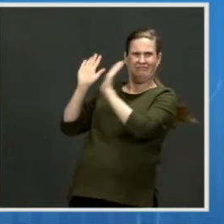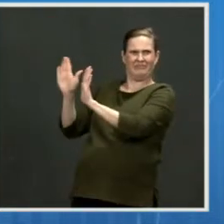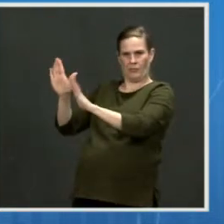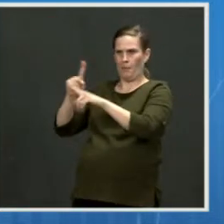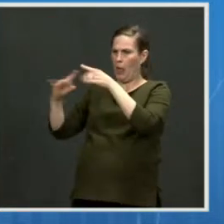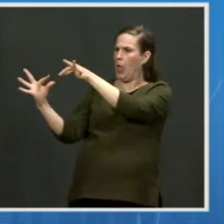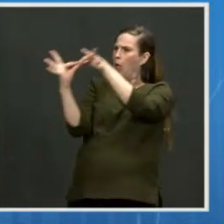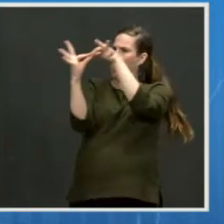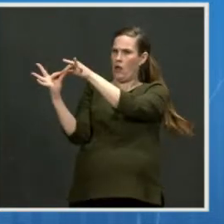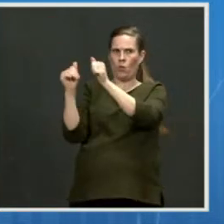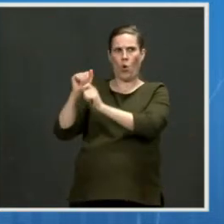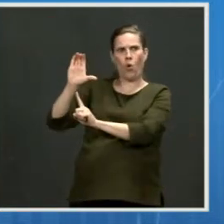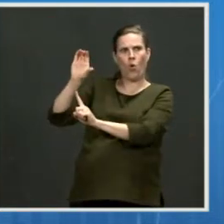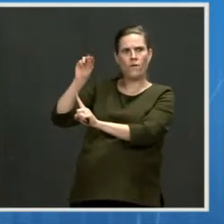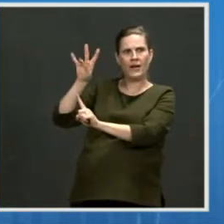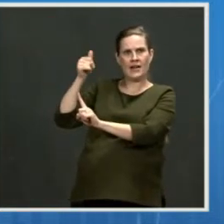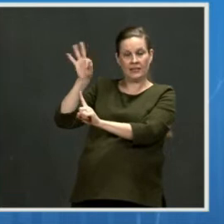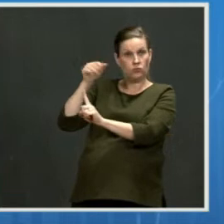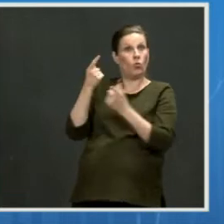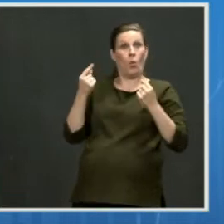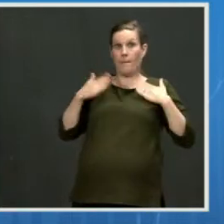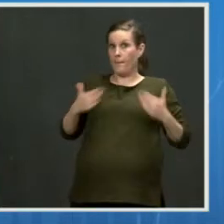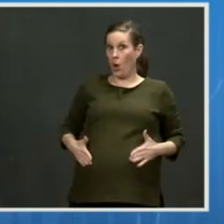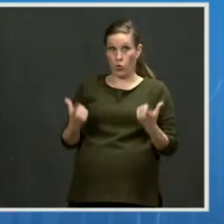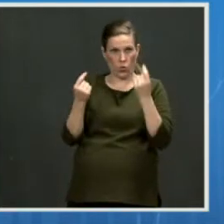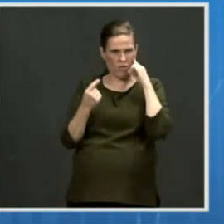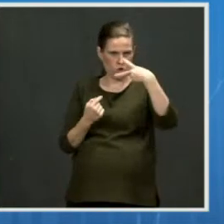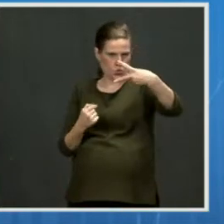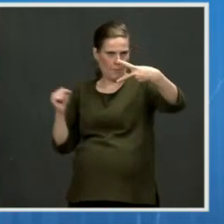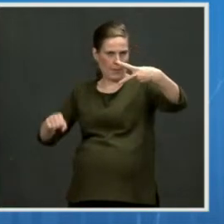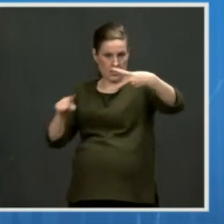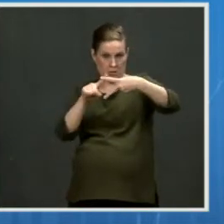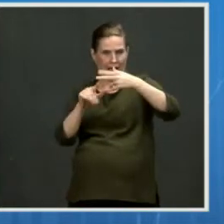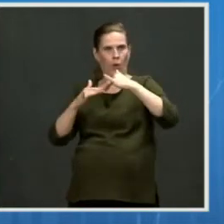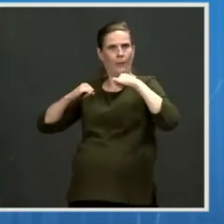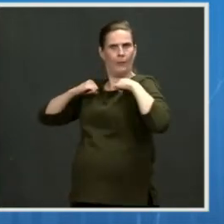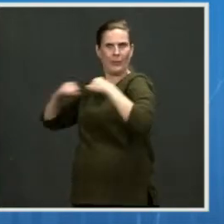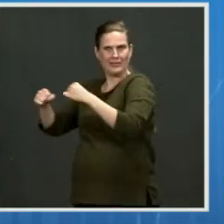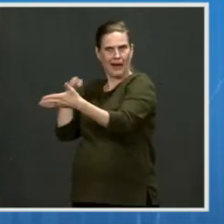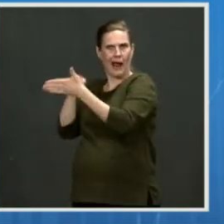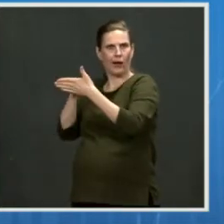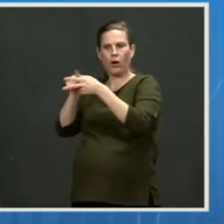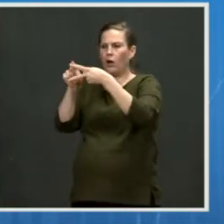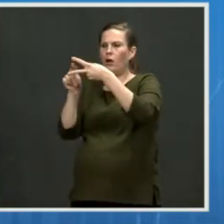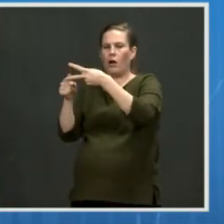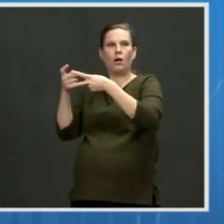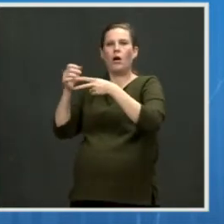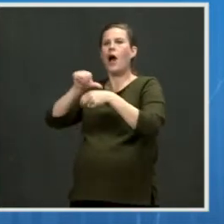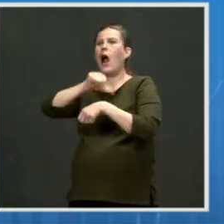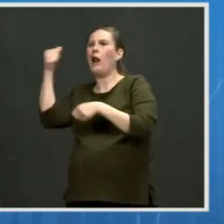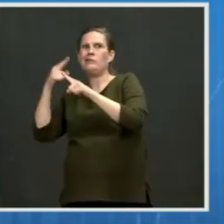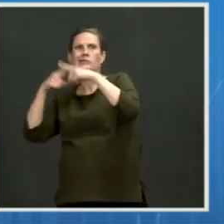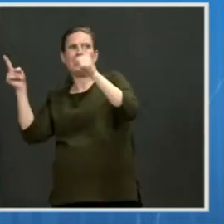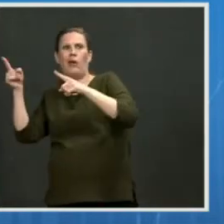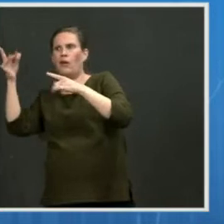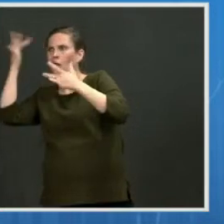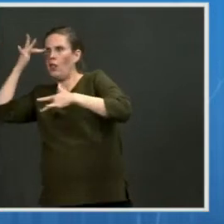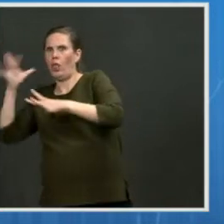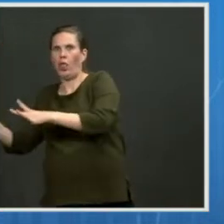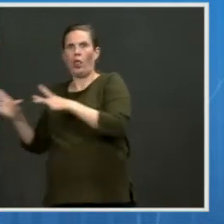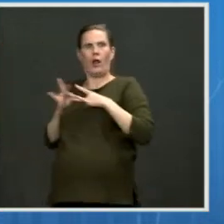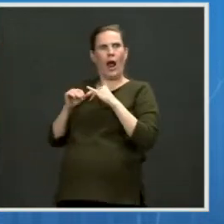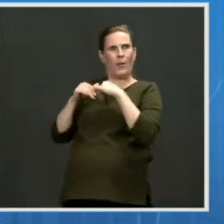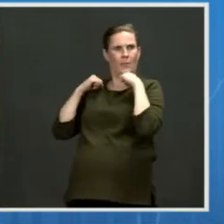two potential mechanisms that protect you against variants. One, a high titer of antibody